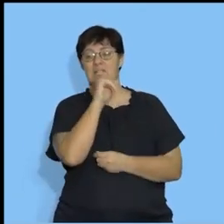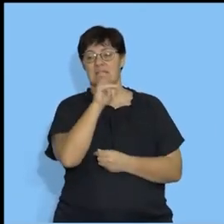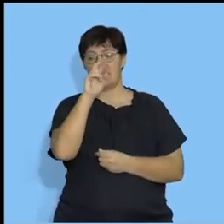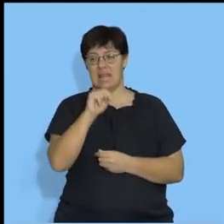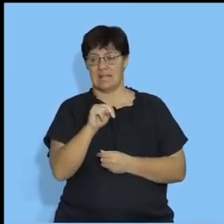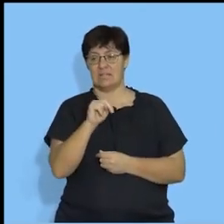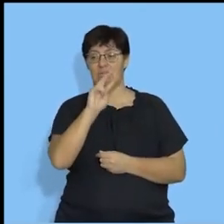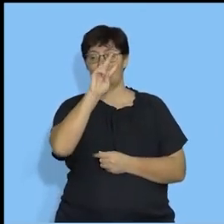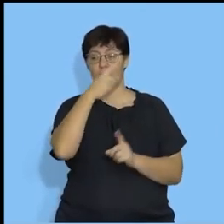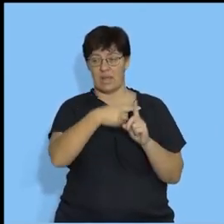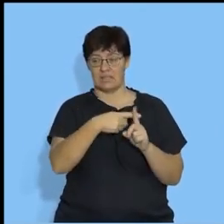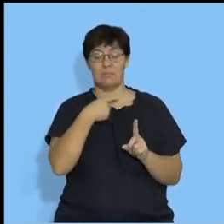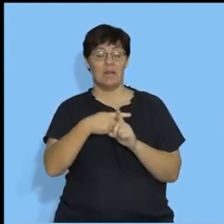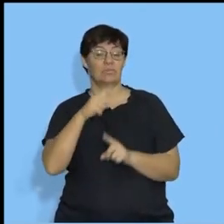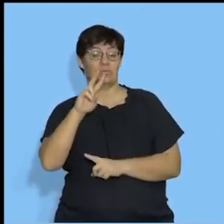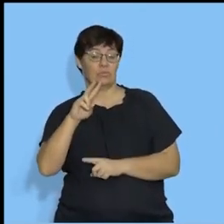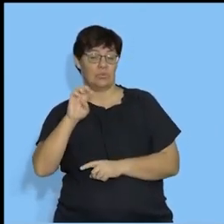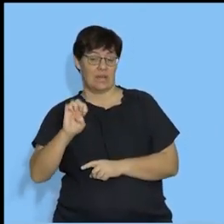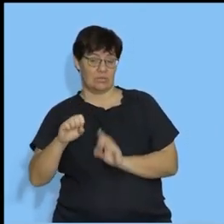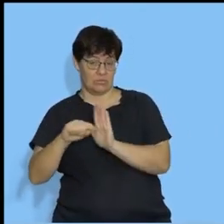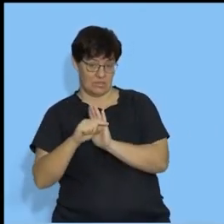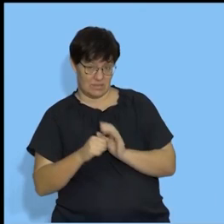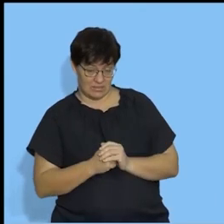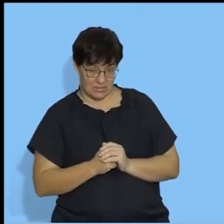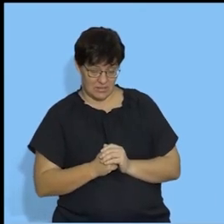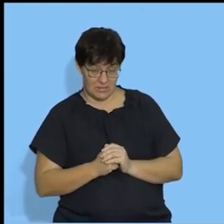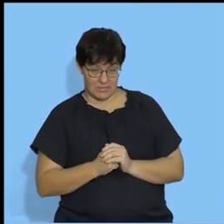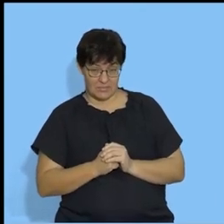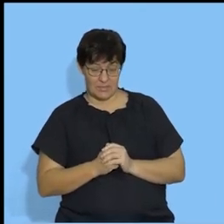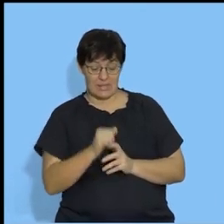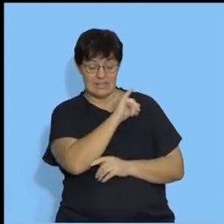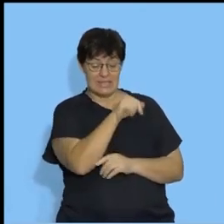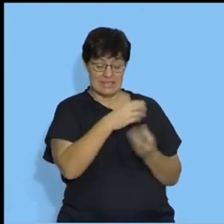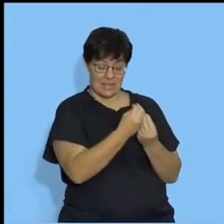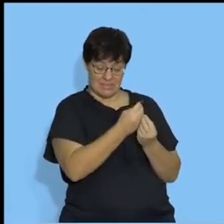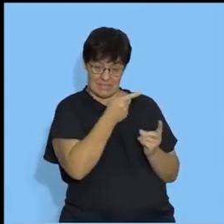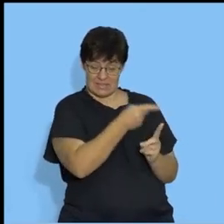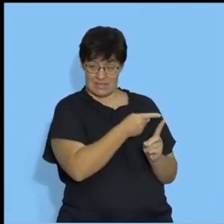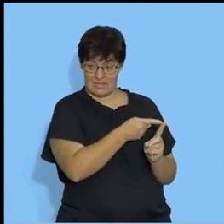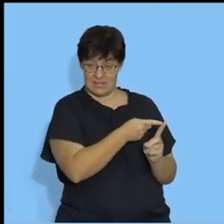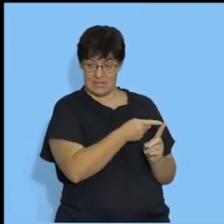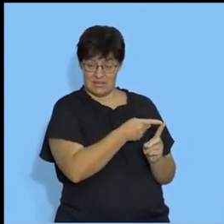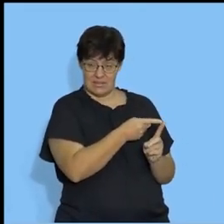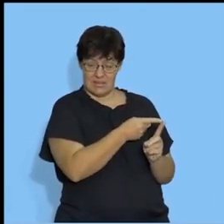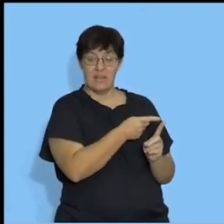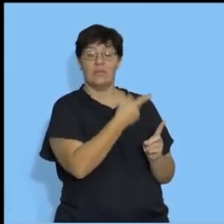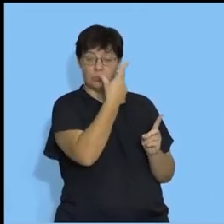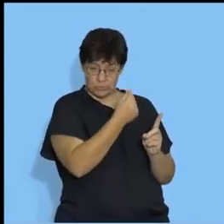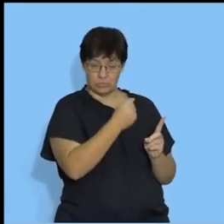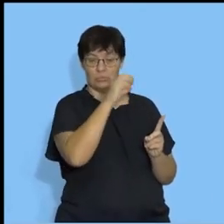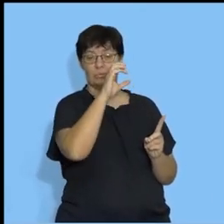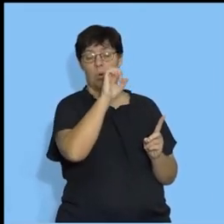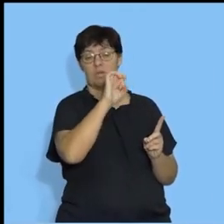electrons. Now zinc being the substance that undergoes oxidation, then